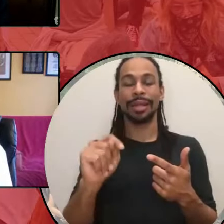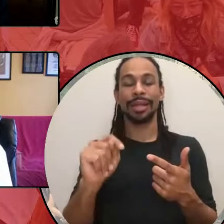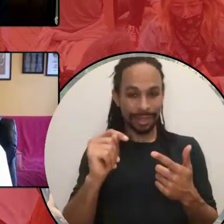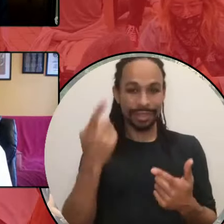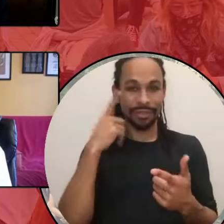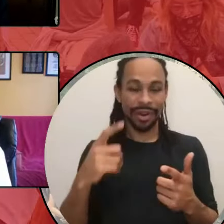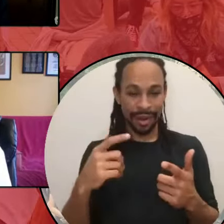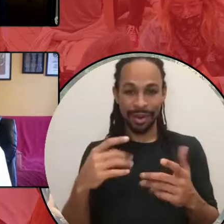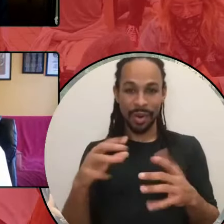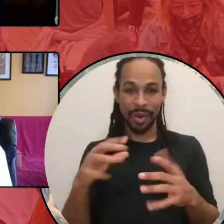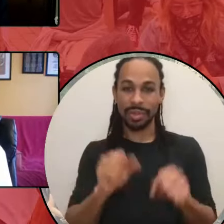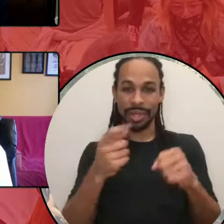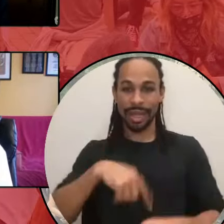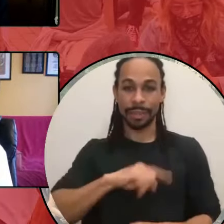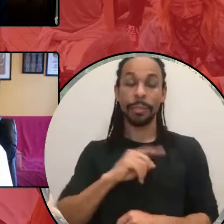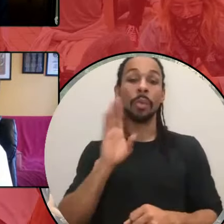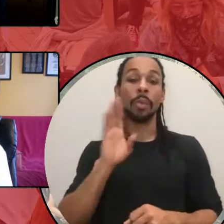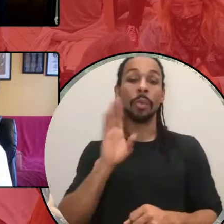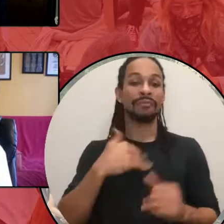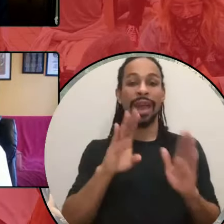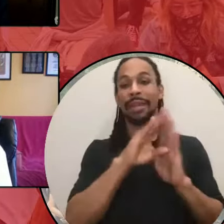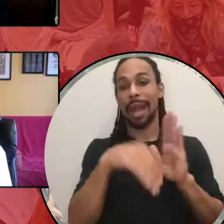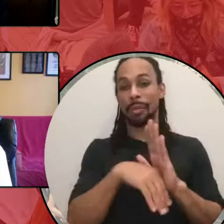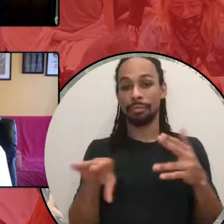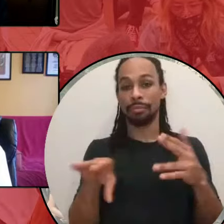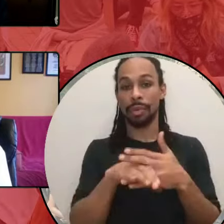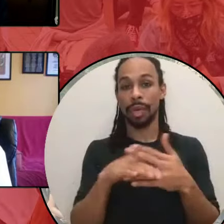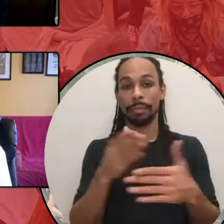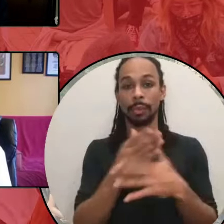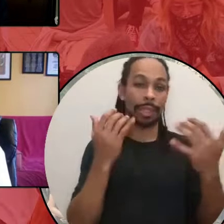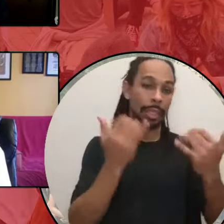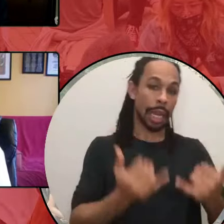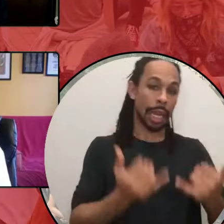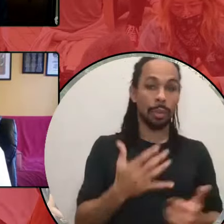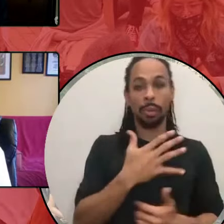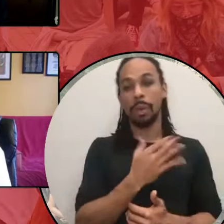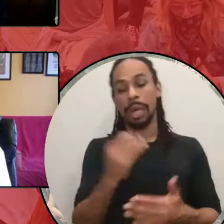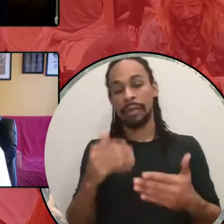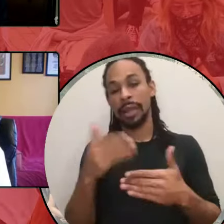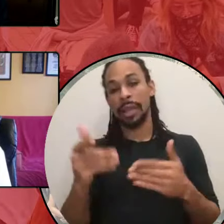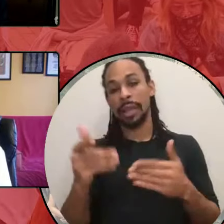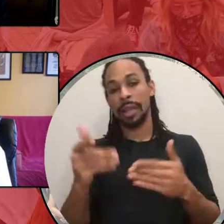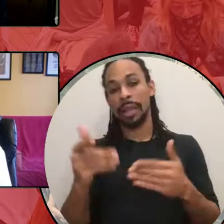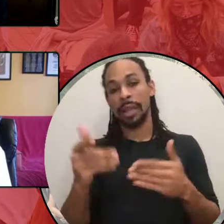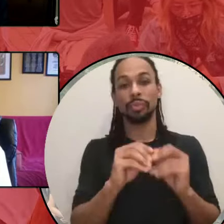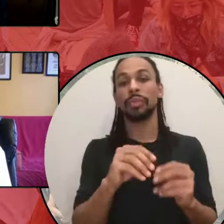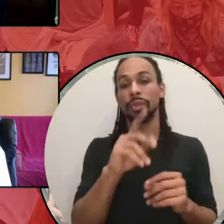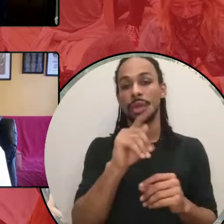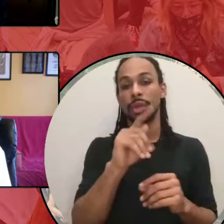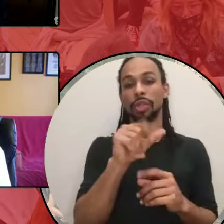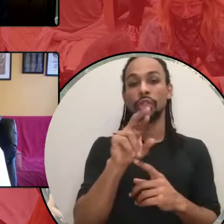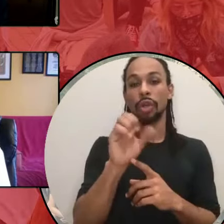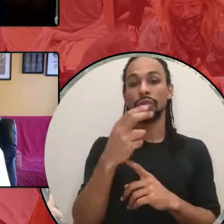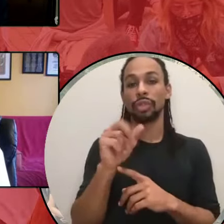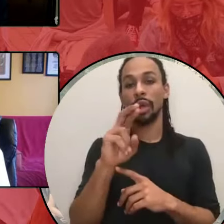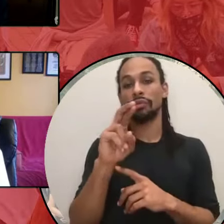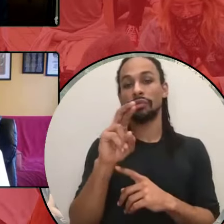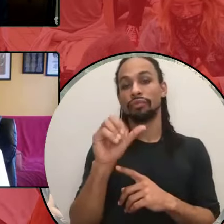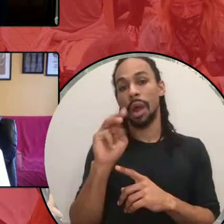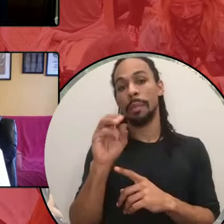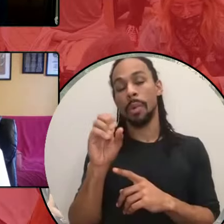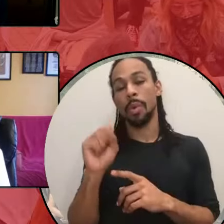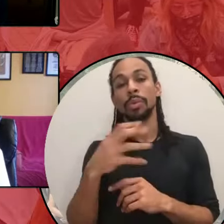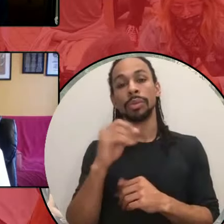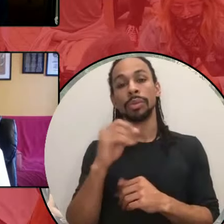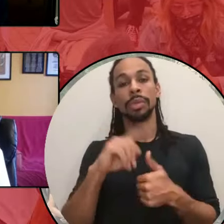break between this and the next session with Tarso Ramos and Rachel Herzing on assessing and beating the far right. I hope you all can check it out.